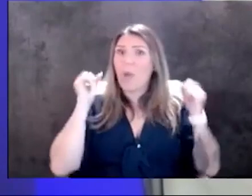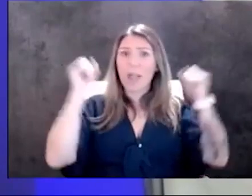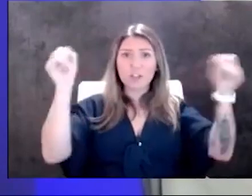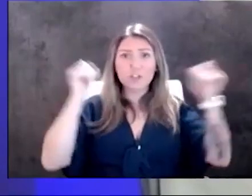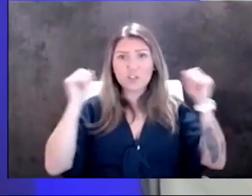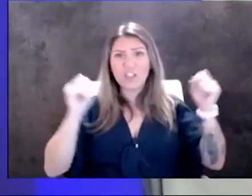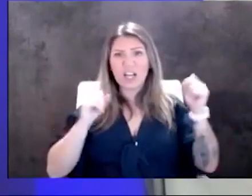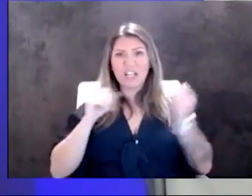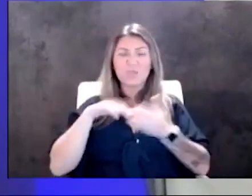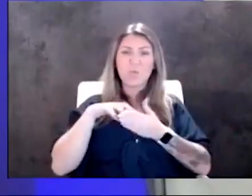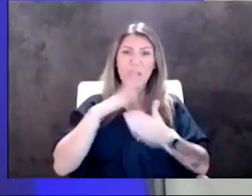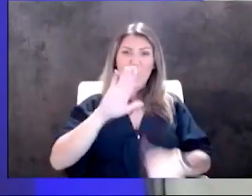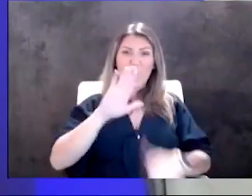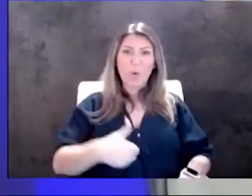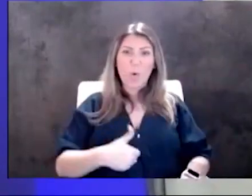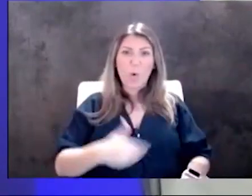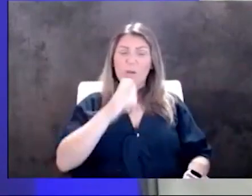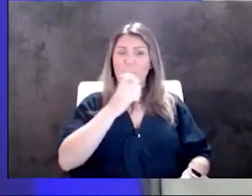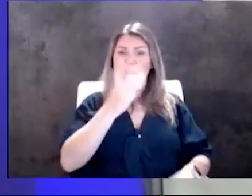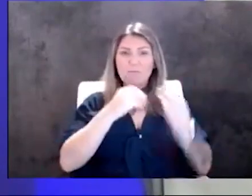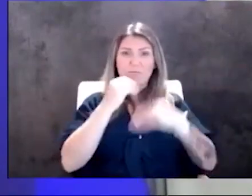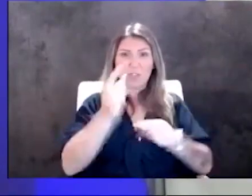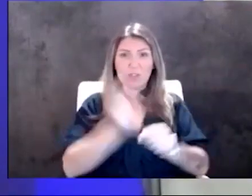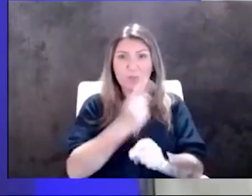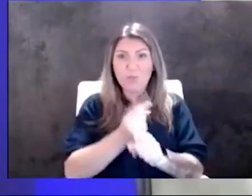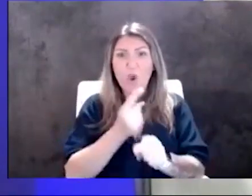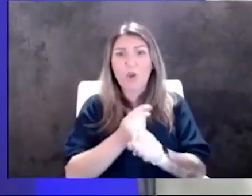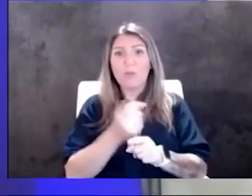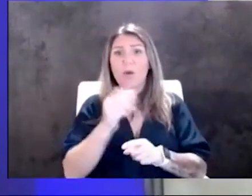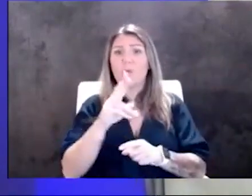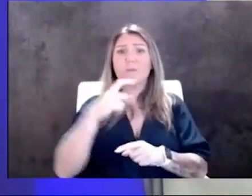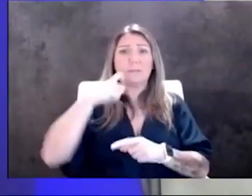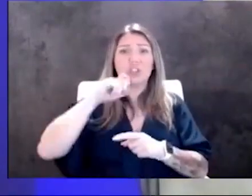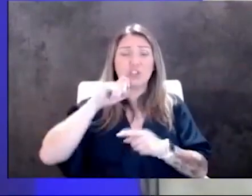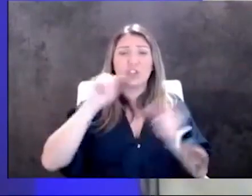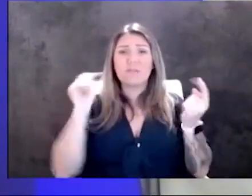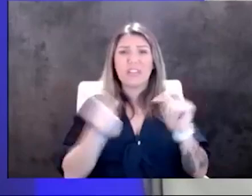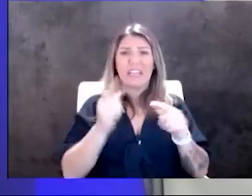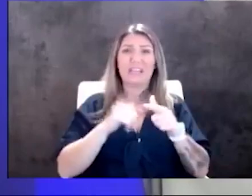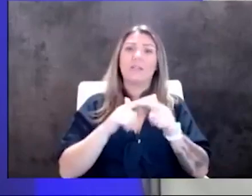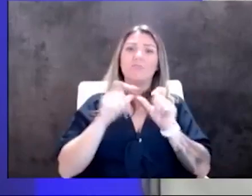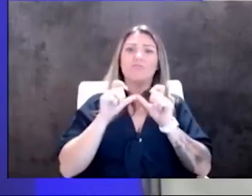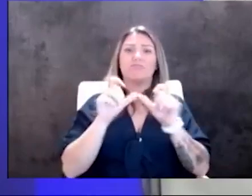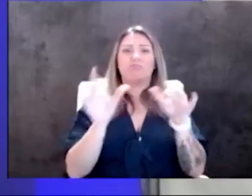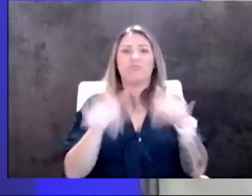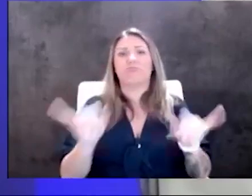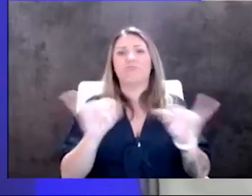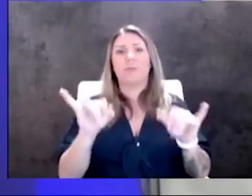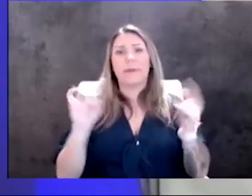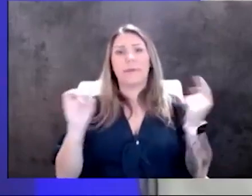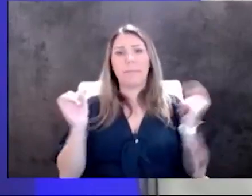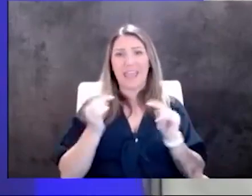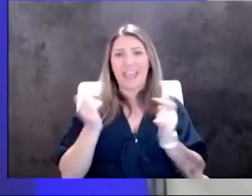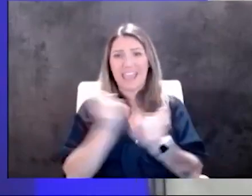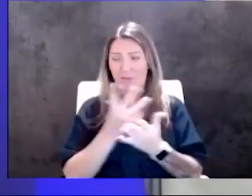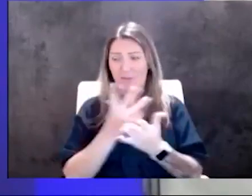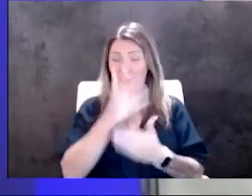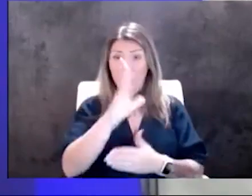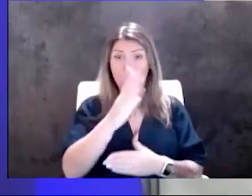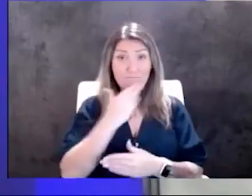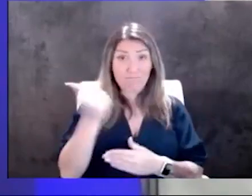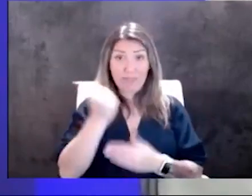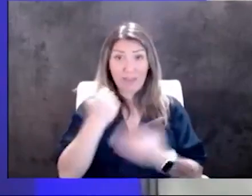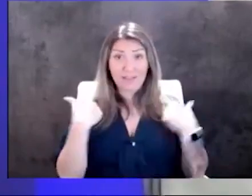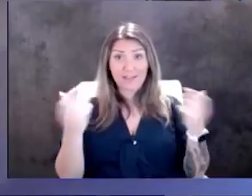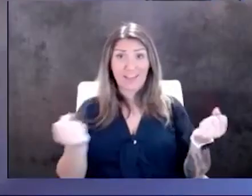eating right, they develop a nerve pain injury, sometimes those patients will flip into chronic pain. So kind of doing everything you can do to optimize your own health is probably the best advice I